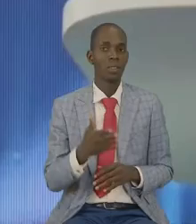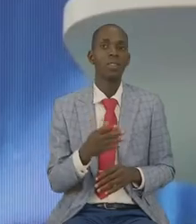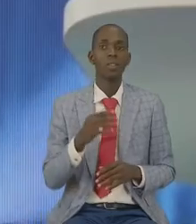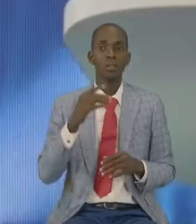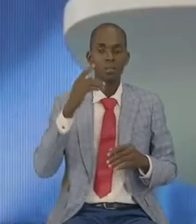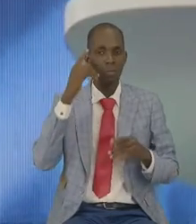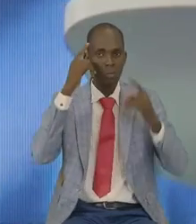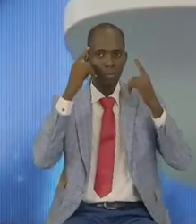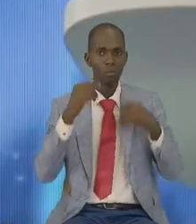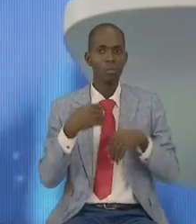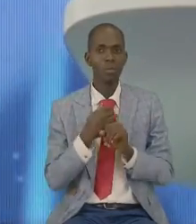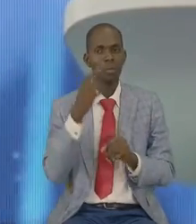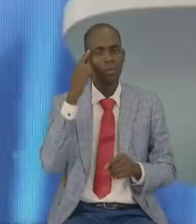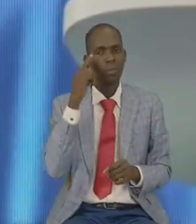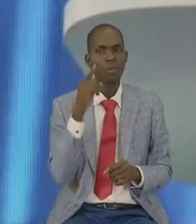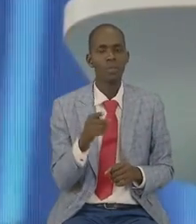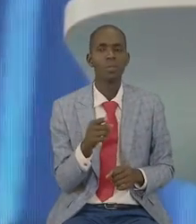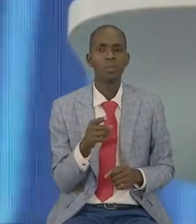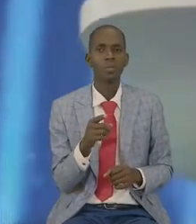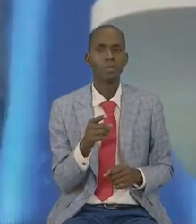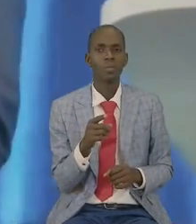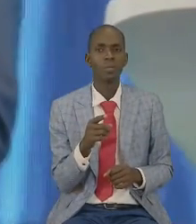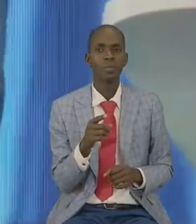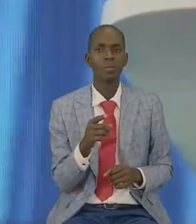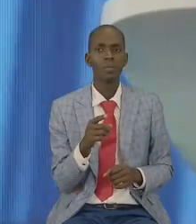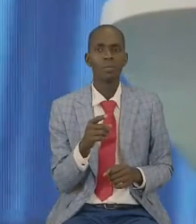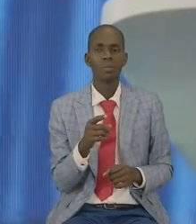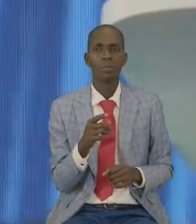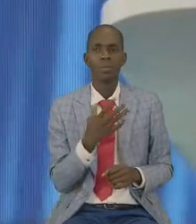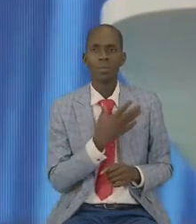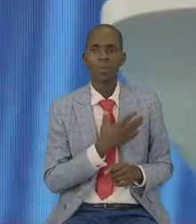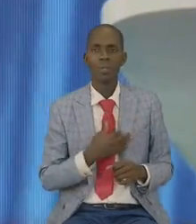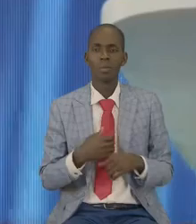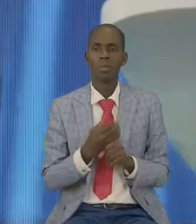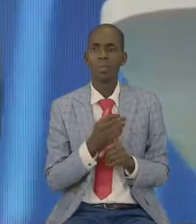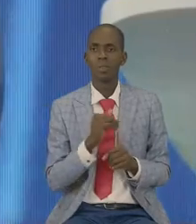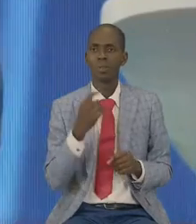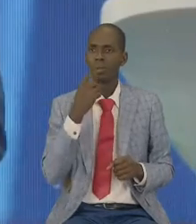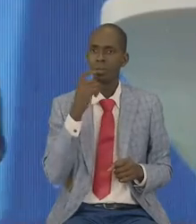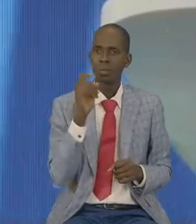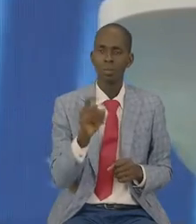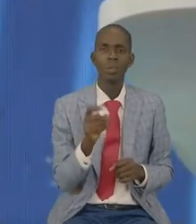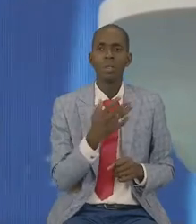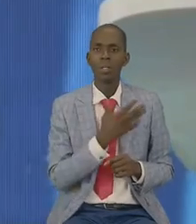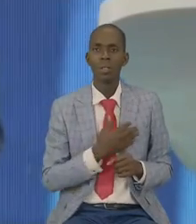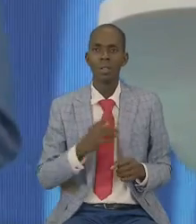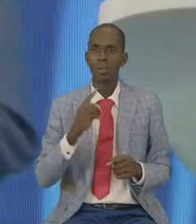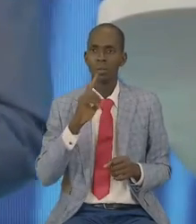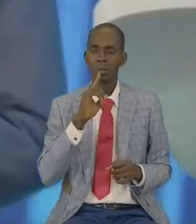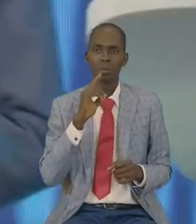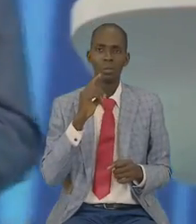for them a statute and an ordinance, and there he proved them. Look at